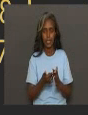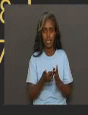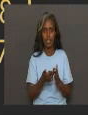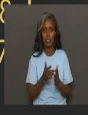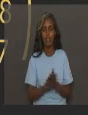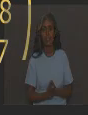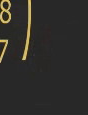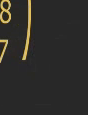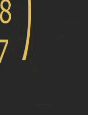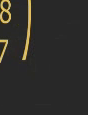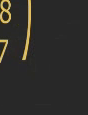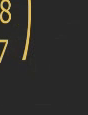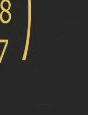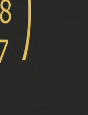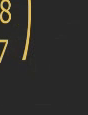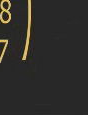Begin.